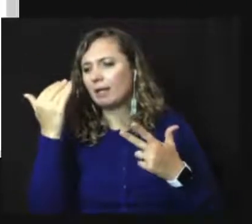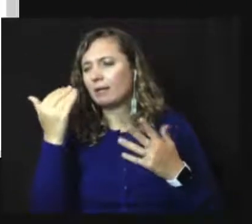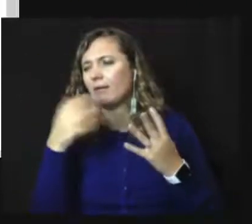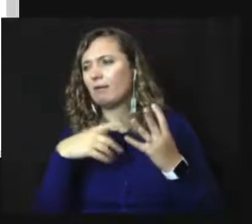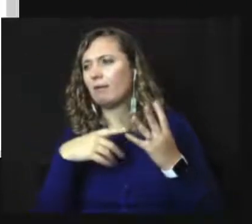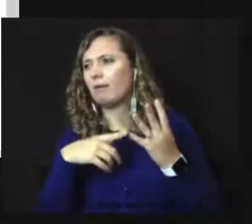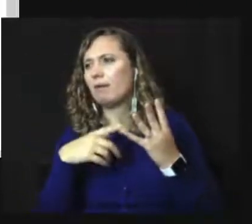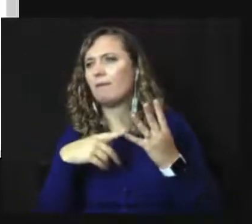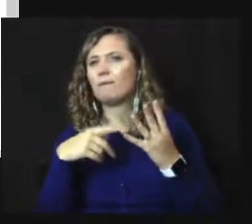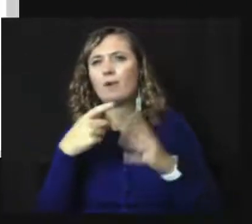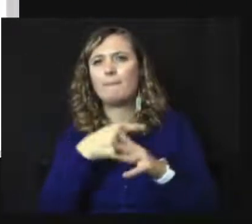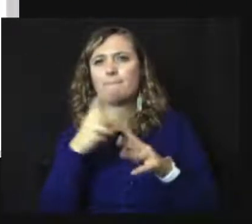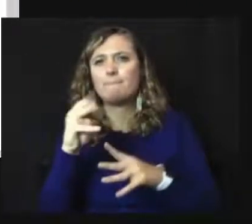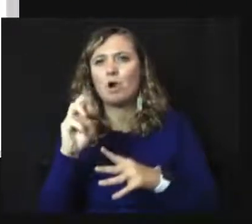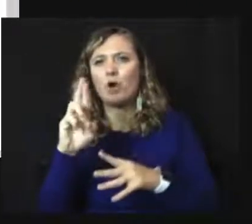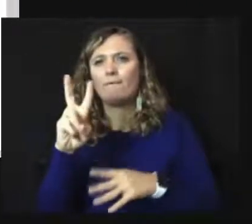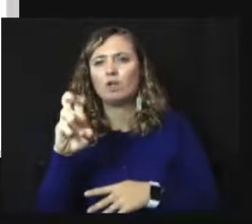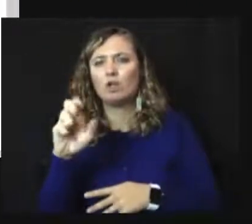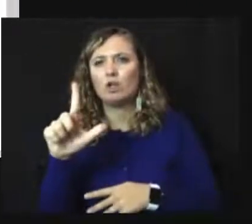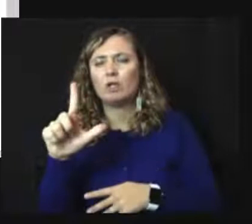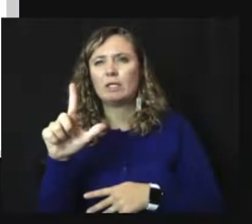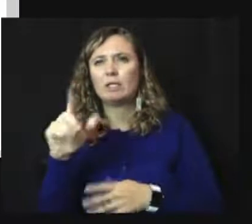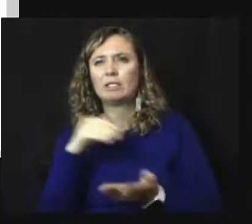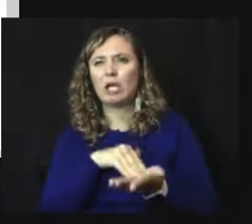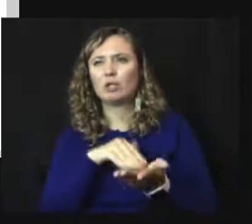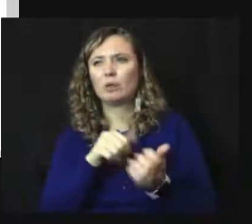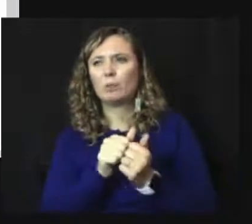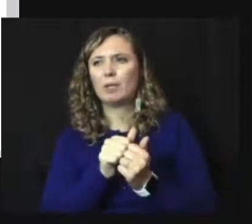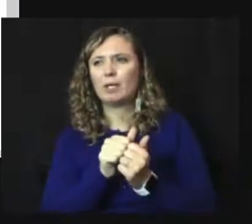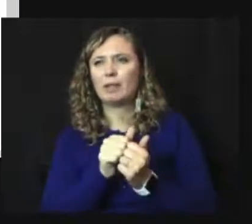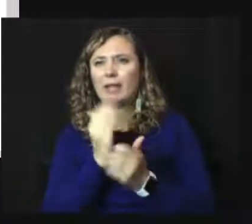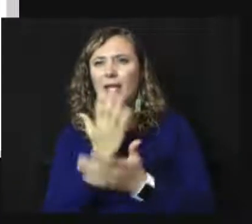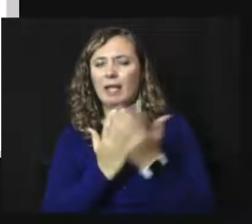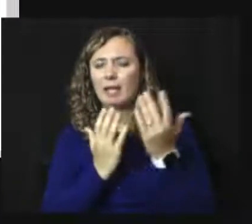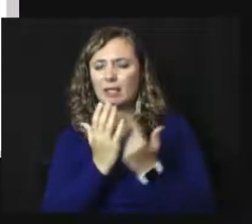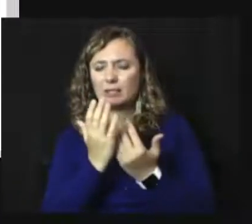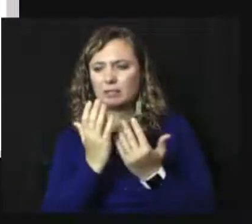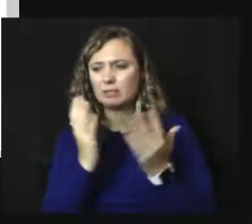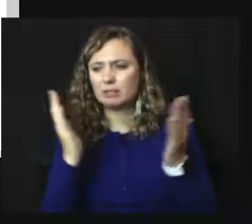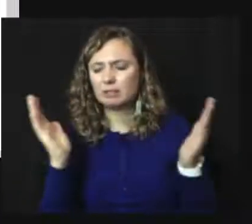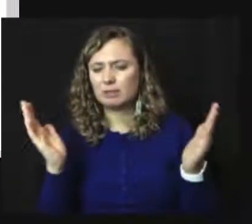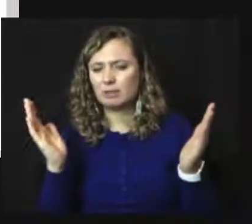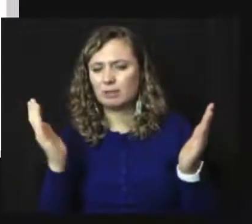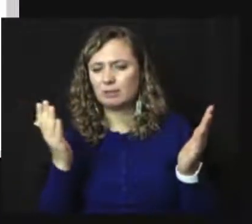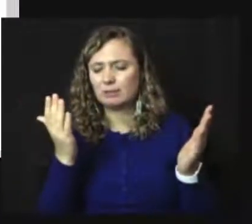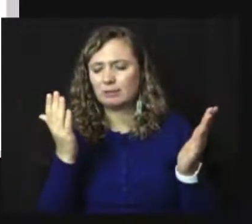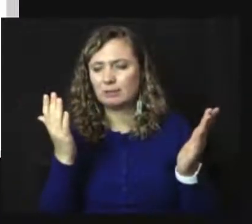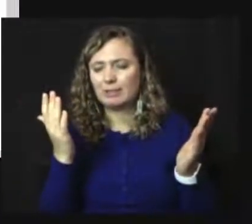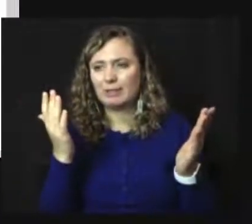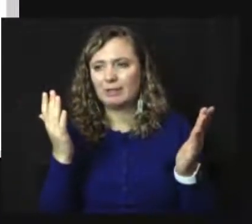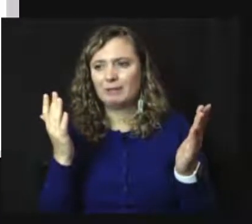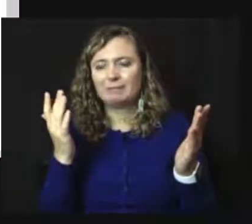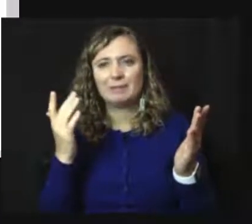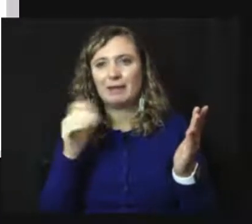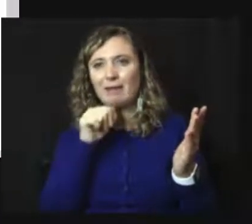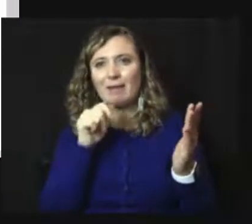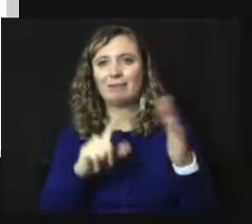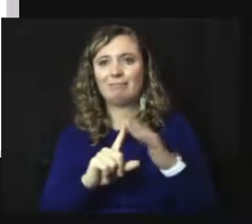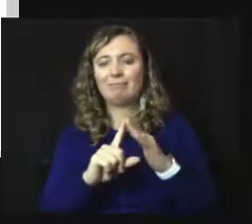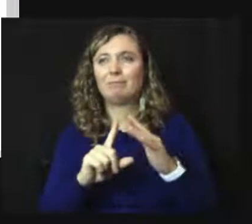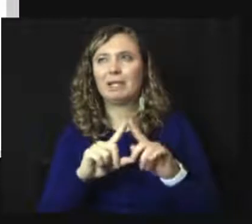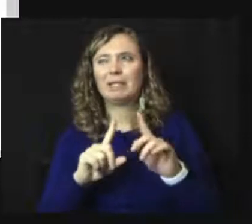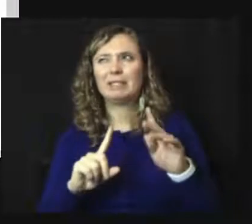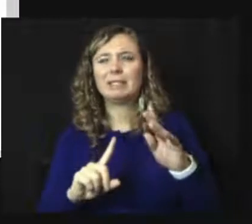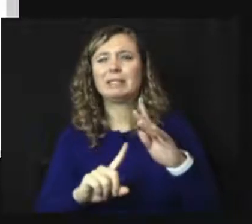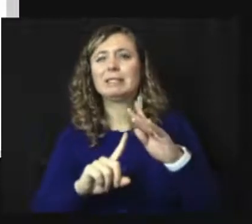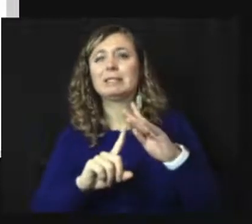but the doctor with the hands. It's going to come to me in a second. But the point is, that is a trope